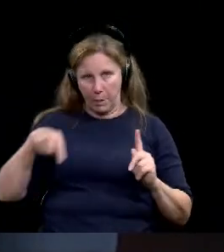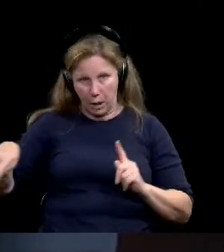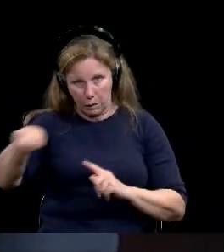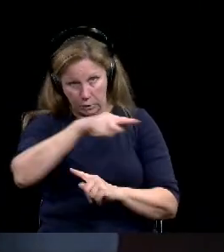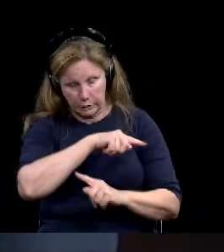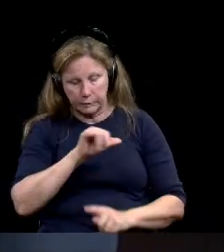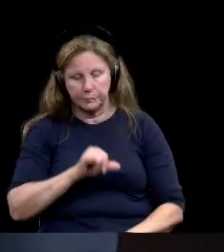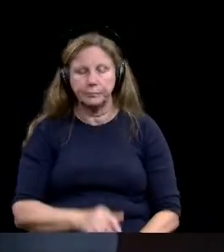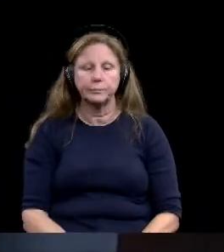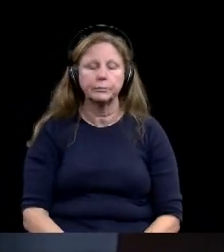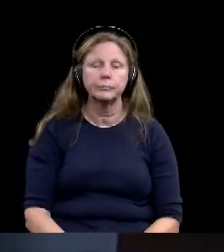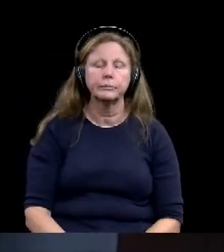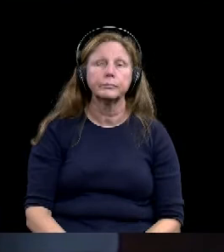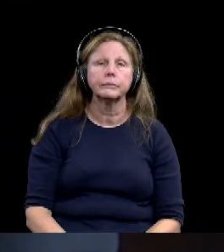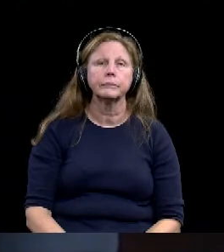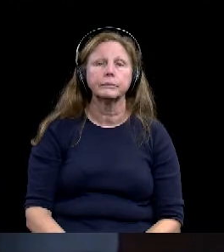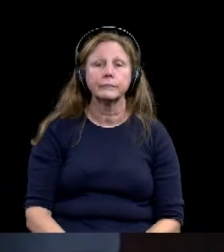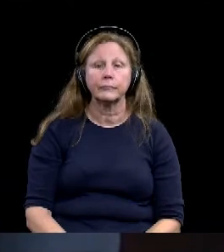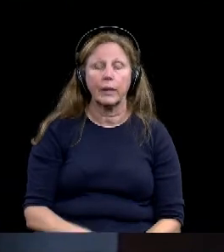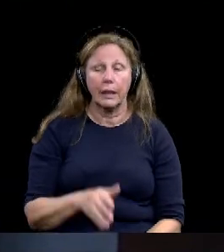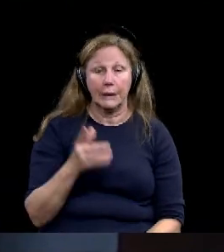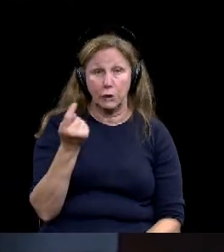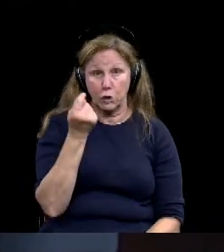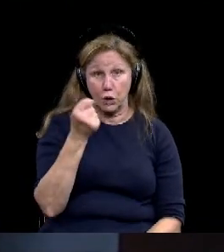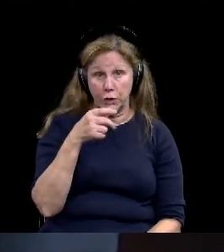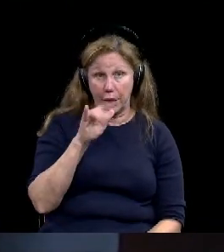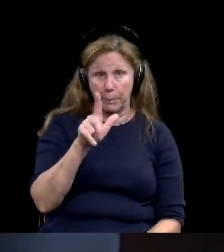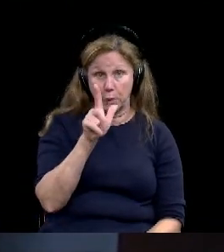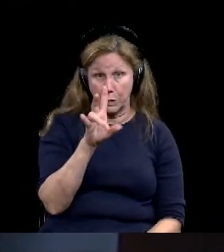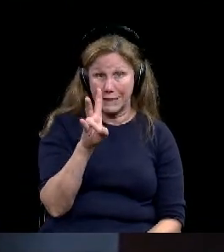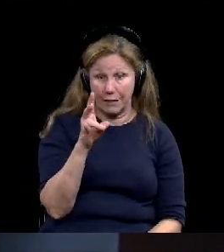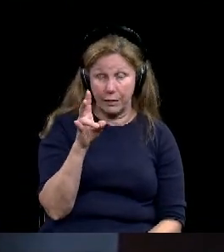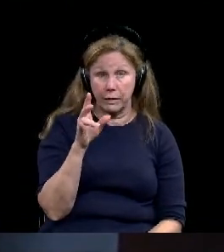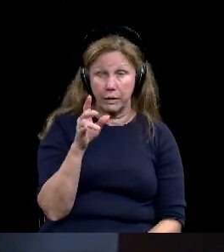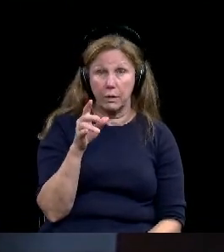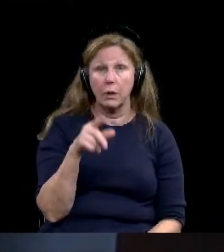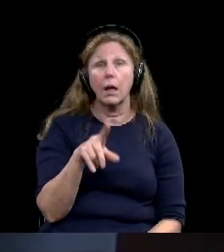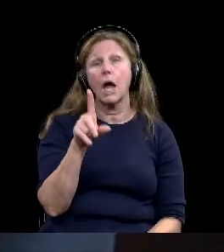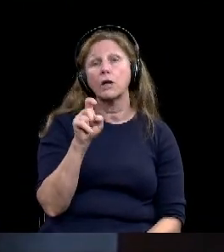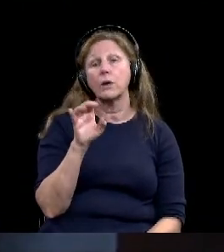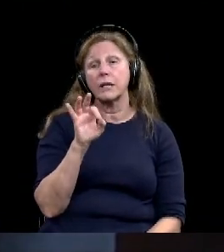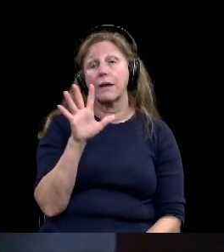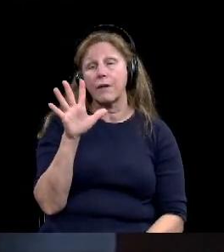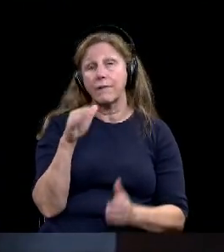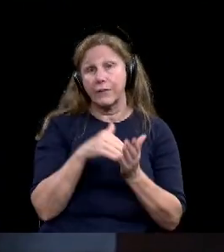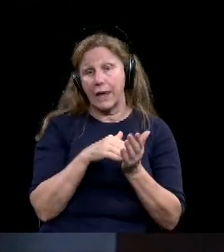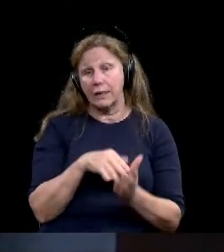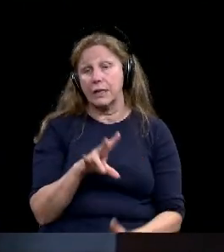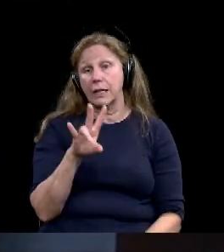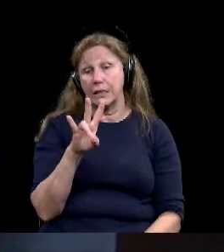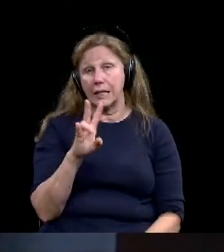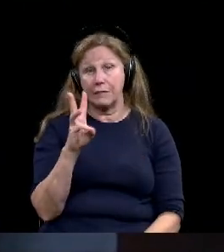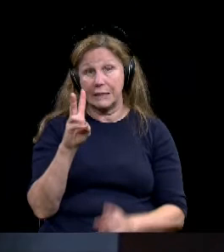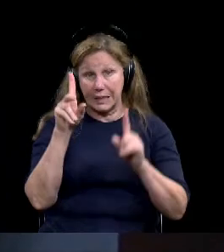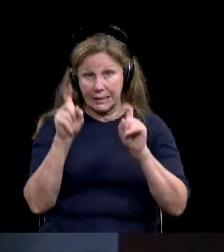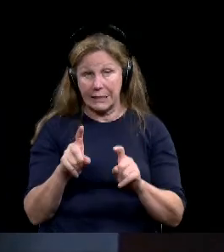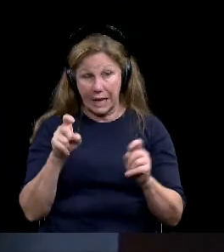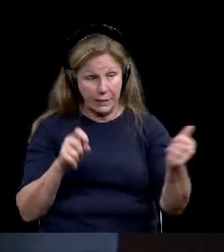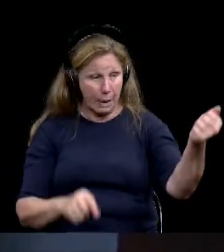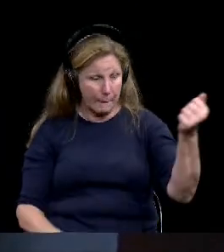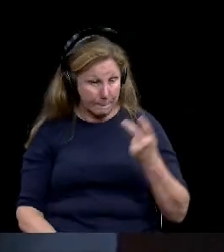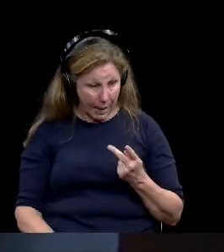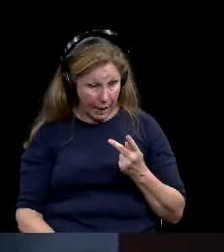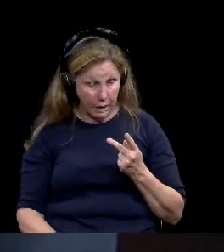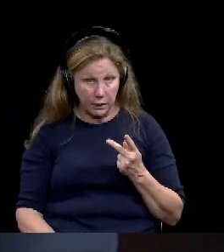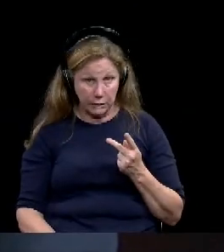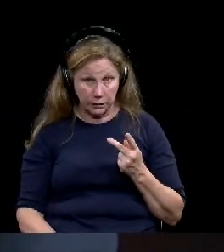195,076 tests have been reported in McLennan County. Free COVID-19 testing continues to be offered in our